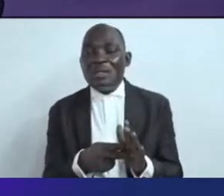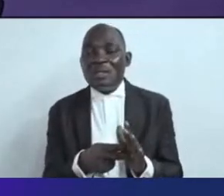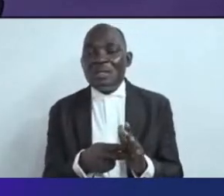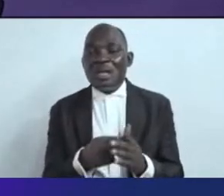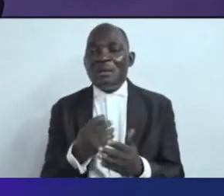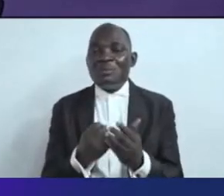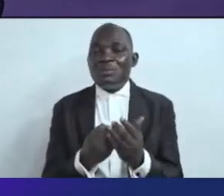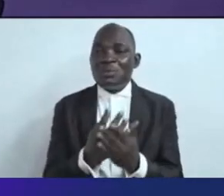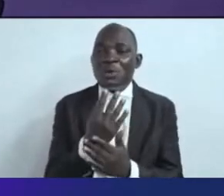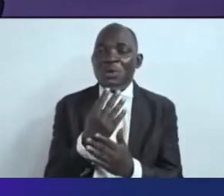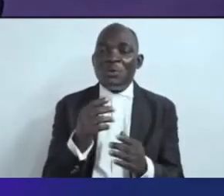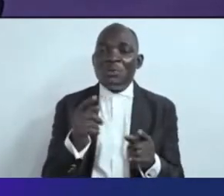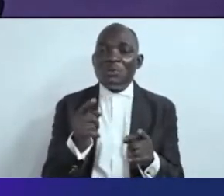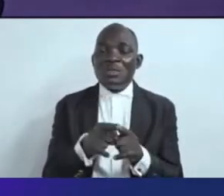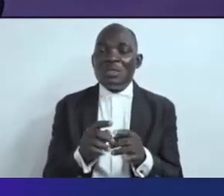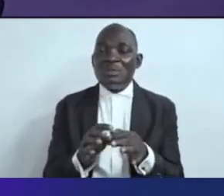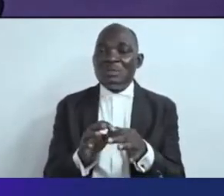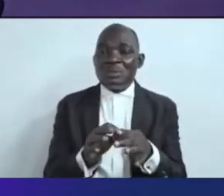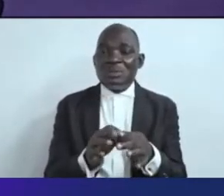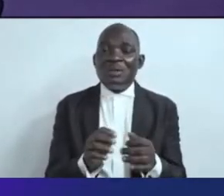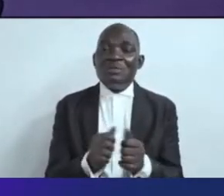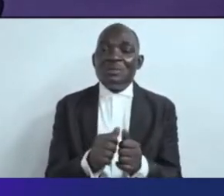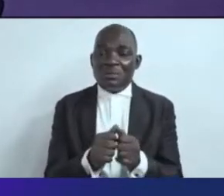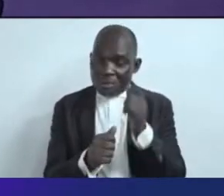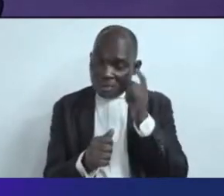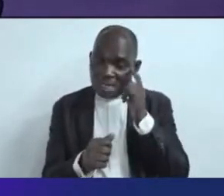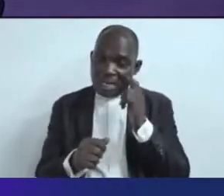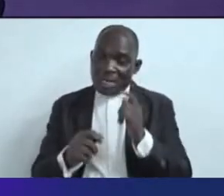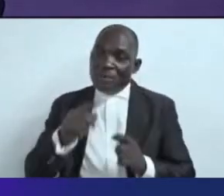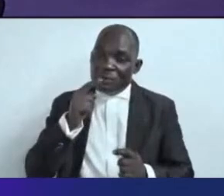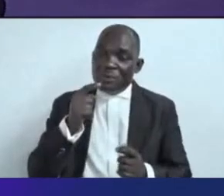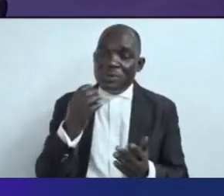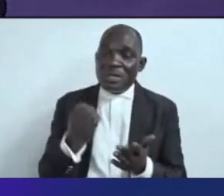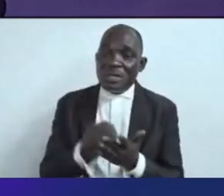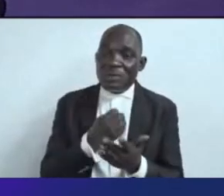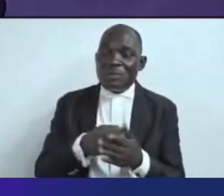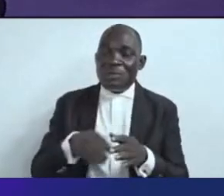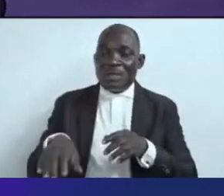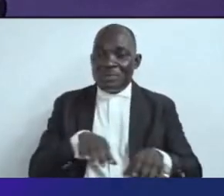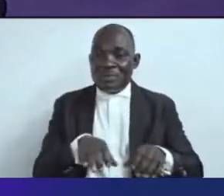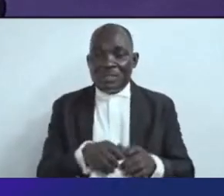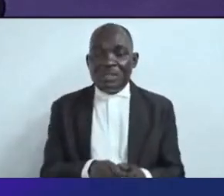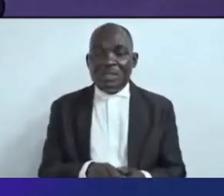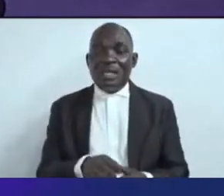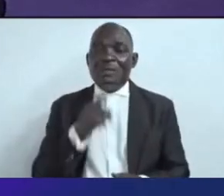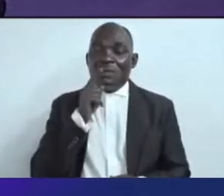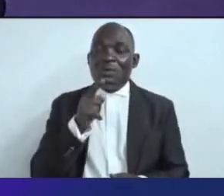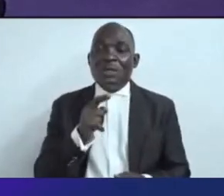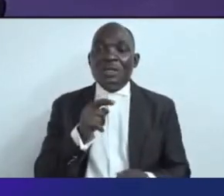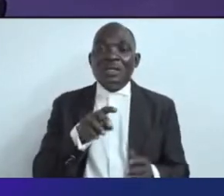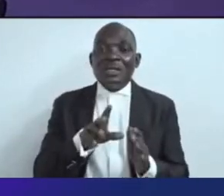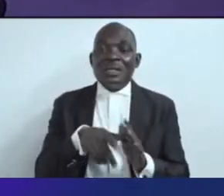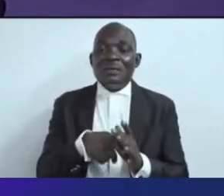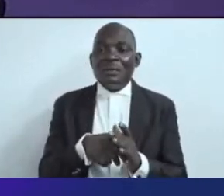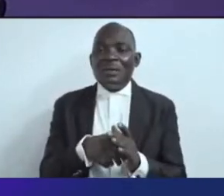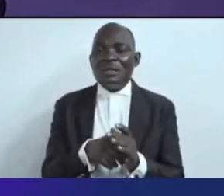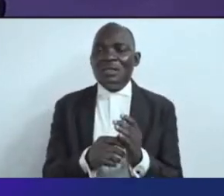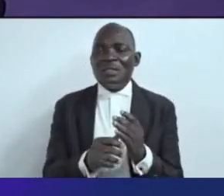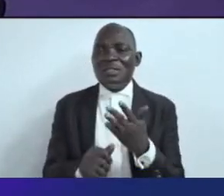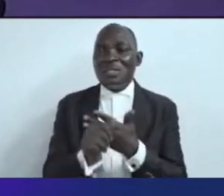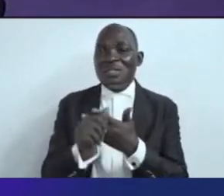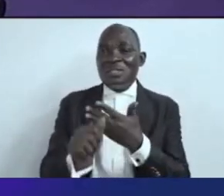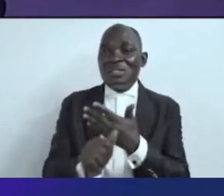growth is associated with real economic activity, really, then the threat to, you